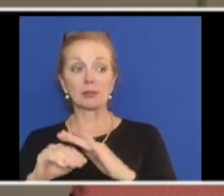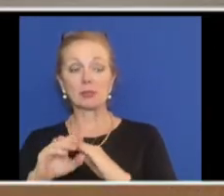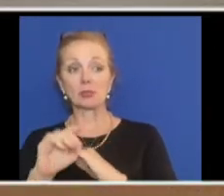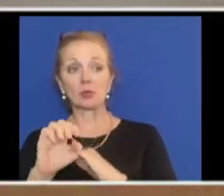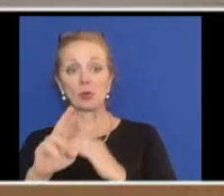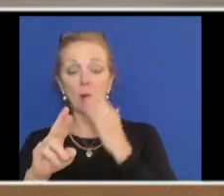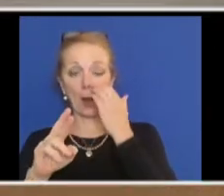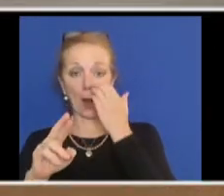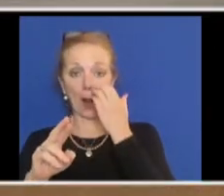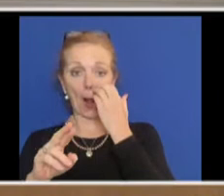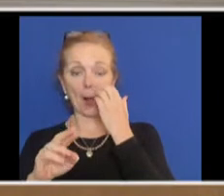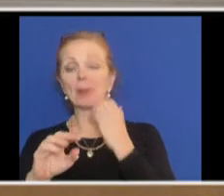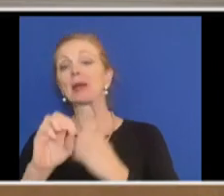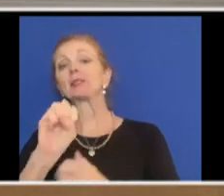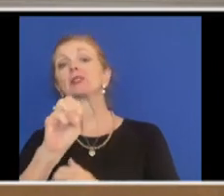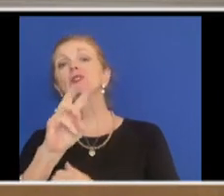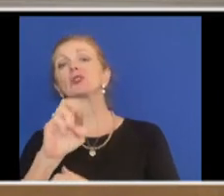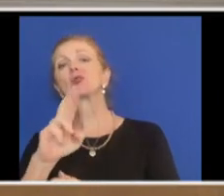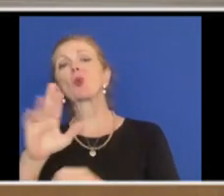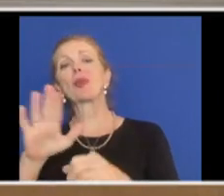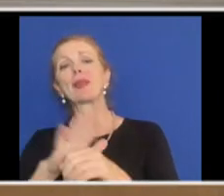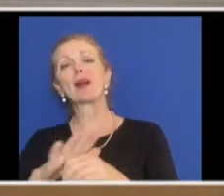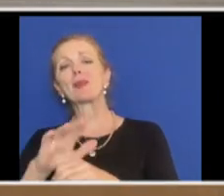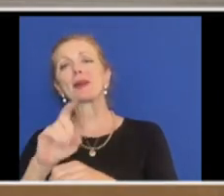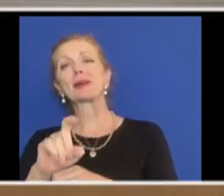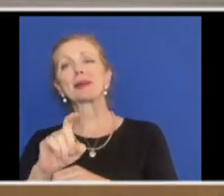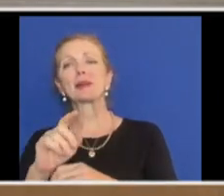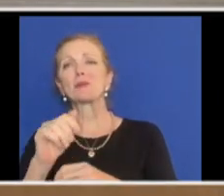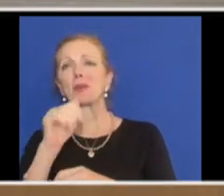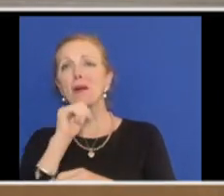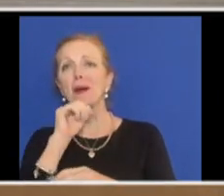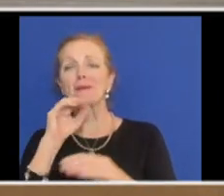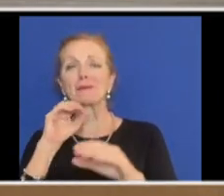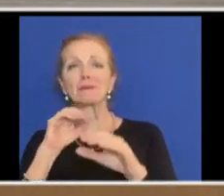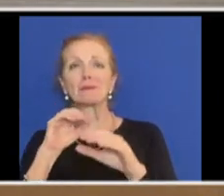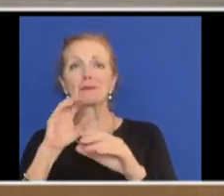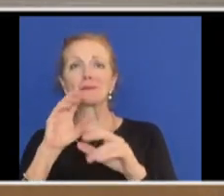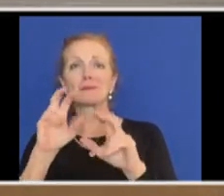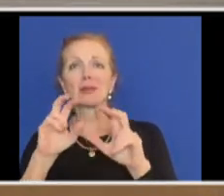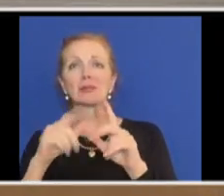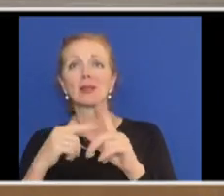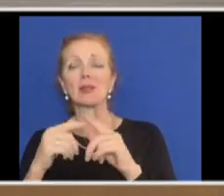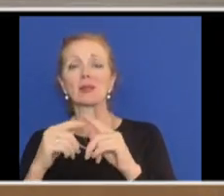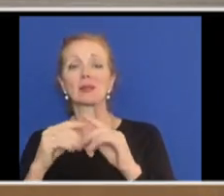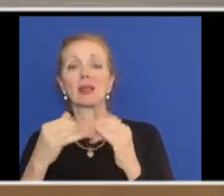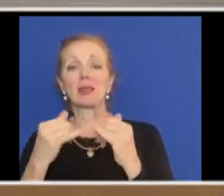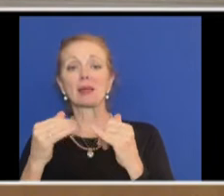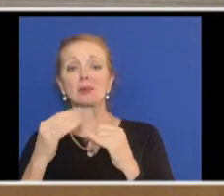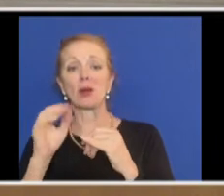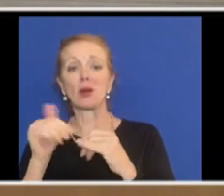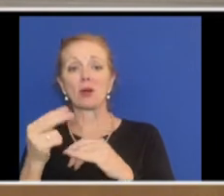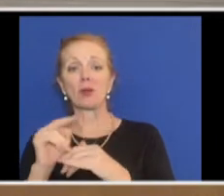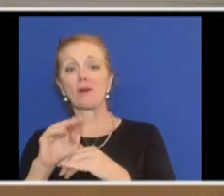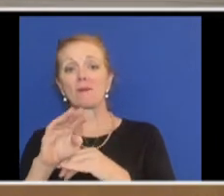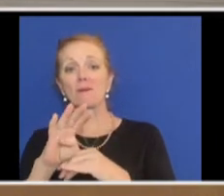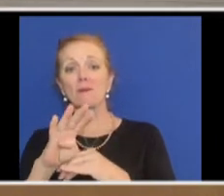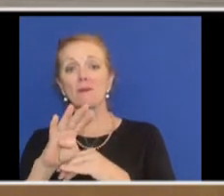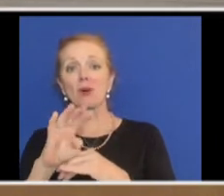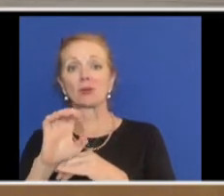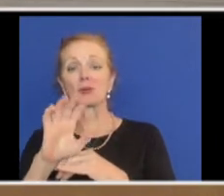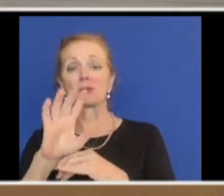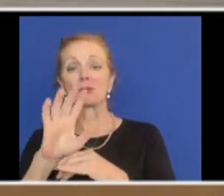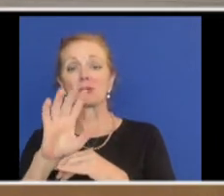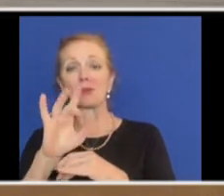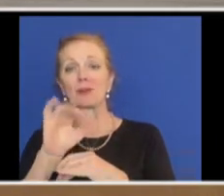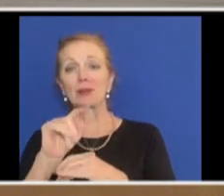so there's sewer in the area they just need to privately invest in extending those lines on their own those additional 425